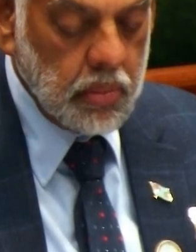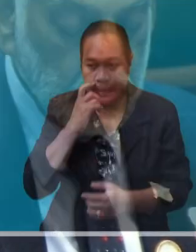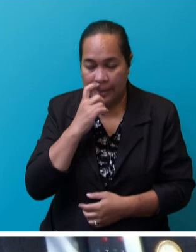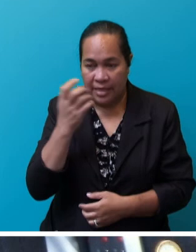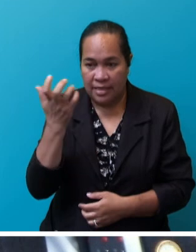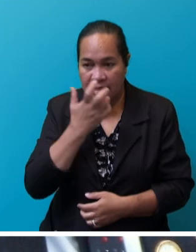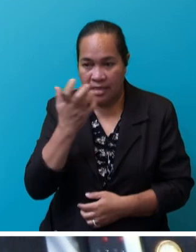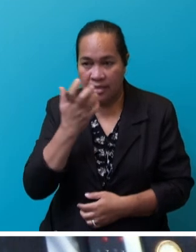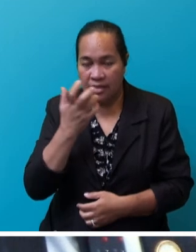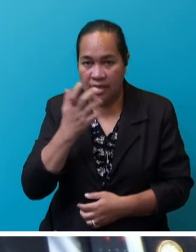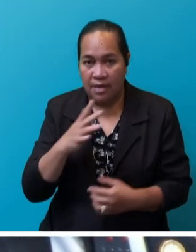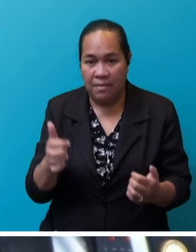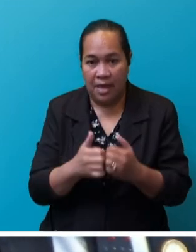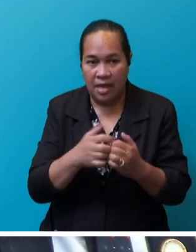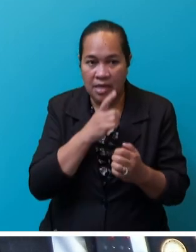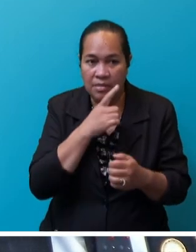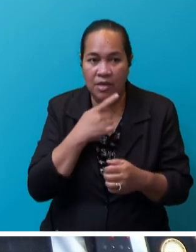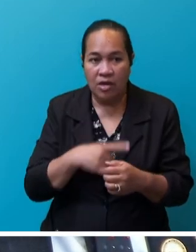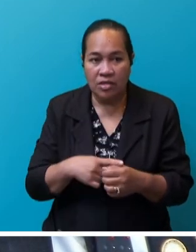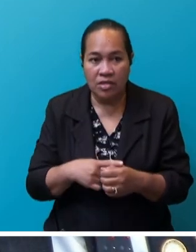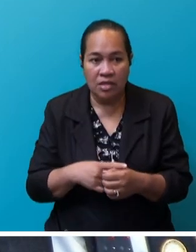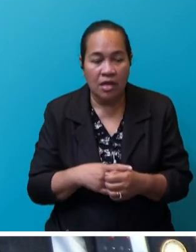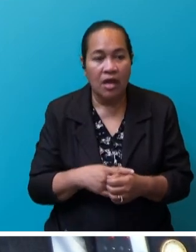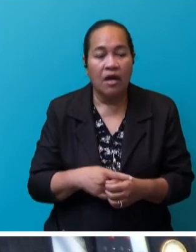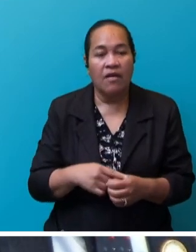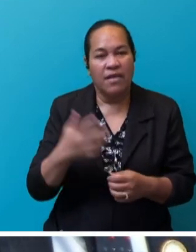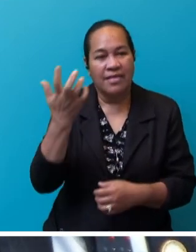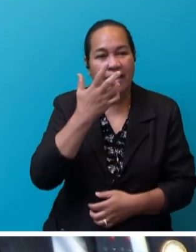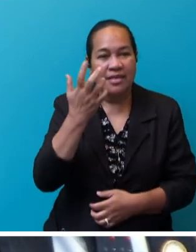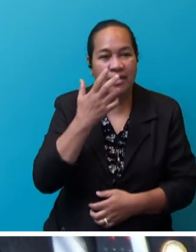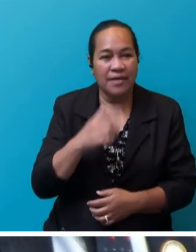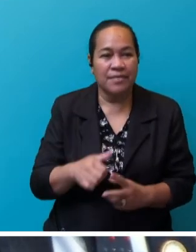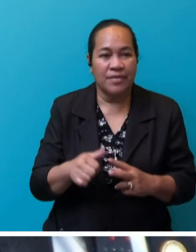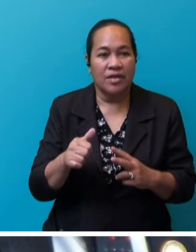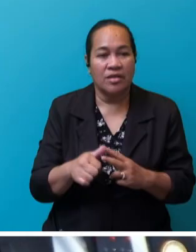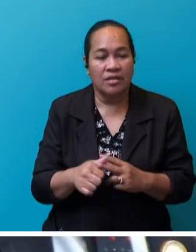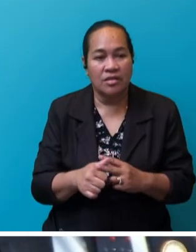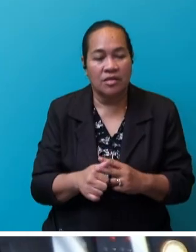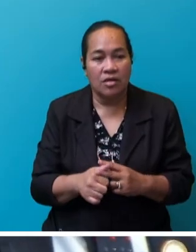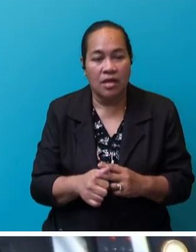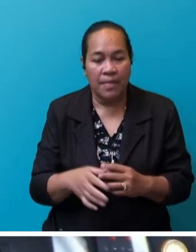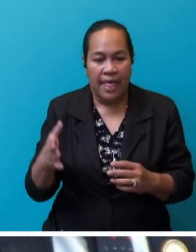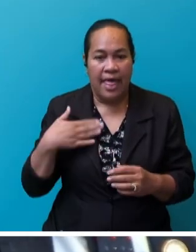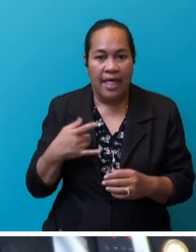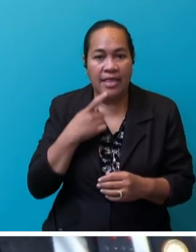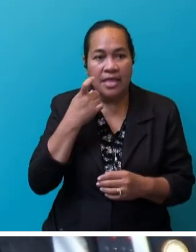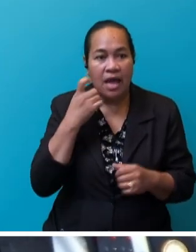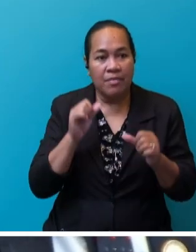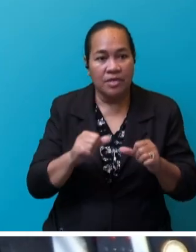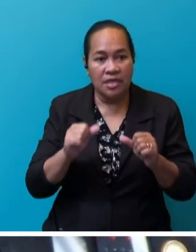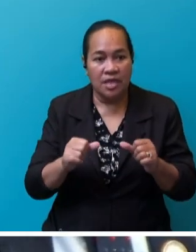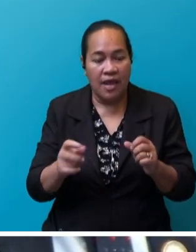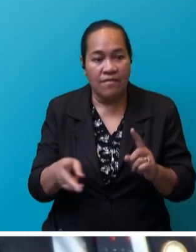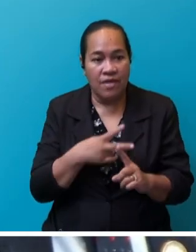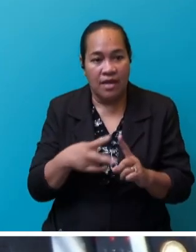girls face due to their gender. This includes barriers to education, healthcare, and protection from violence. Recent